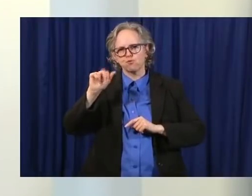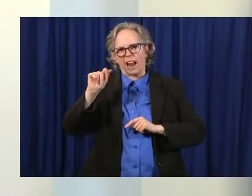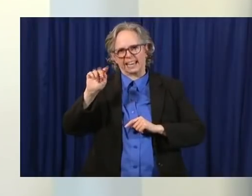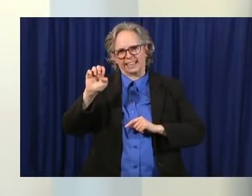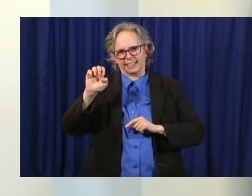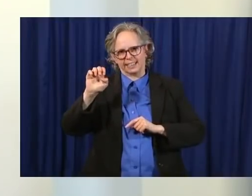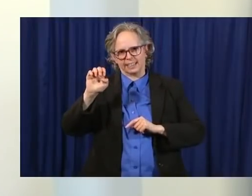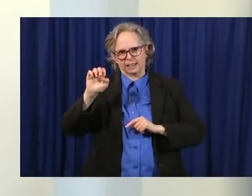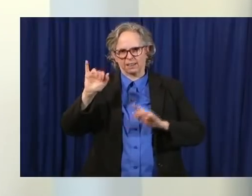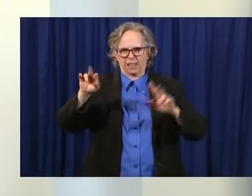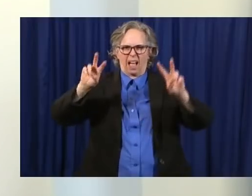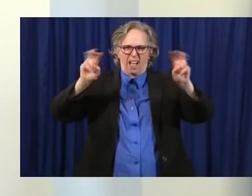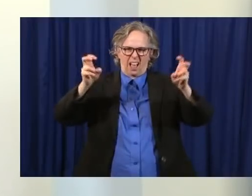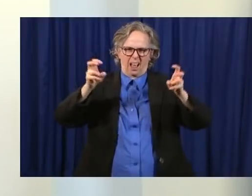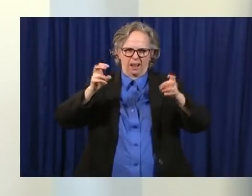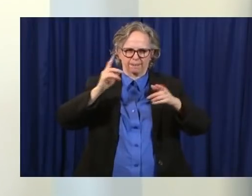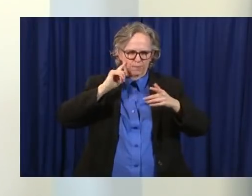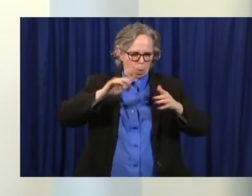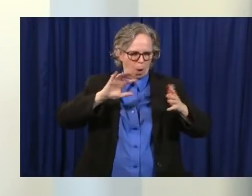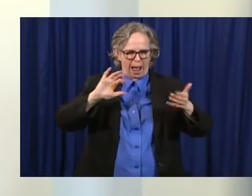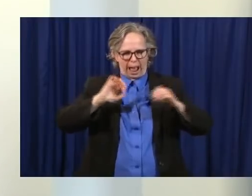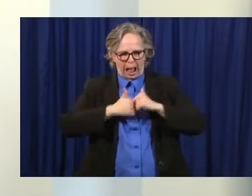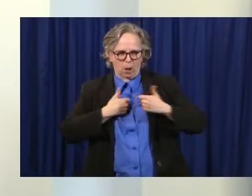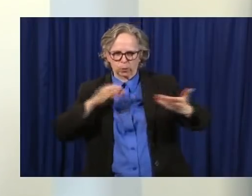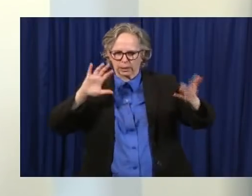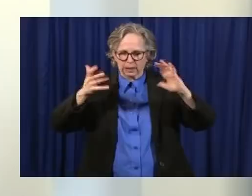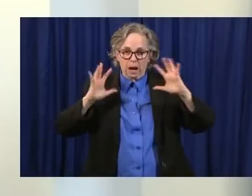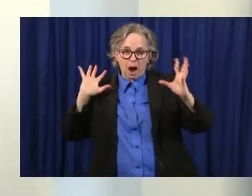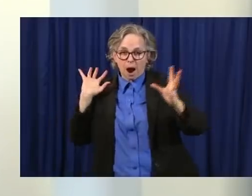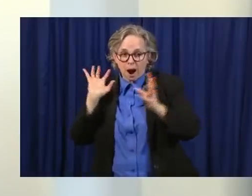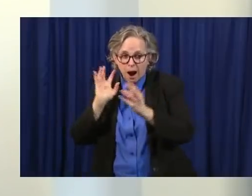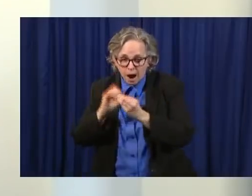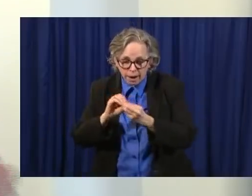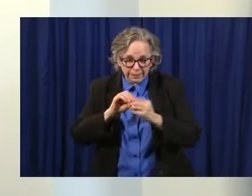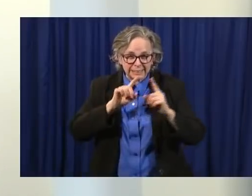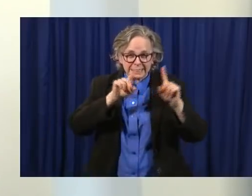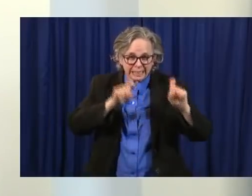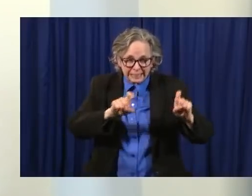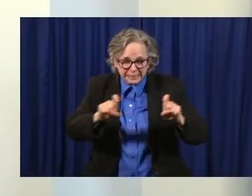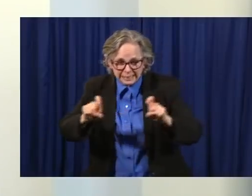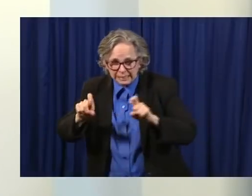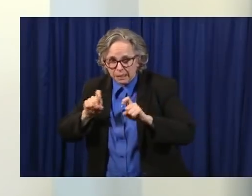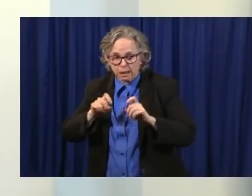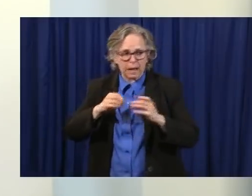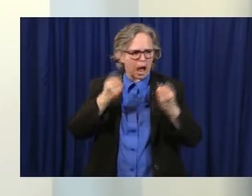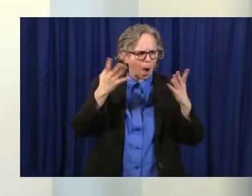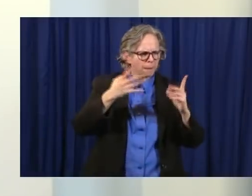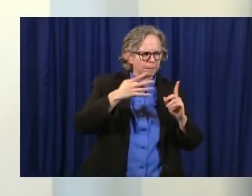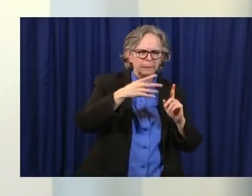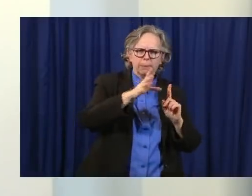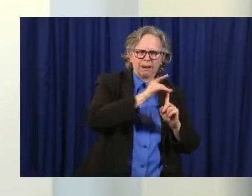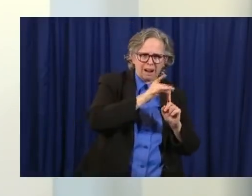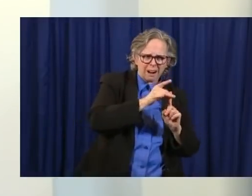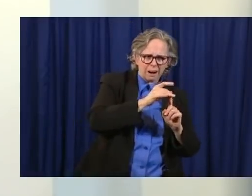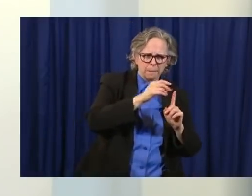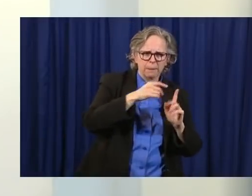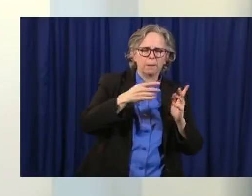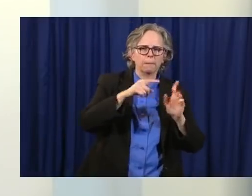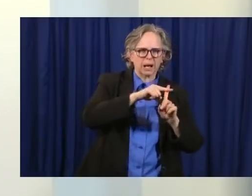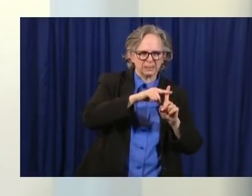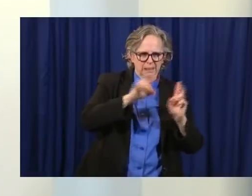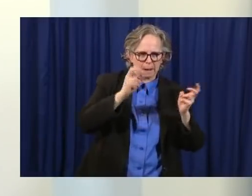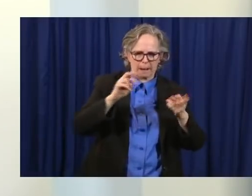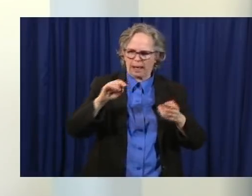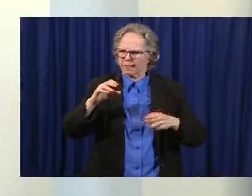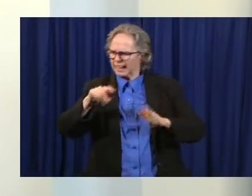that were negative. And sometimes that will help you correct for the fact that you're just testing more. So positivity rates will be a